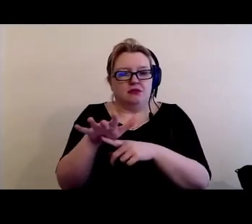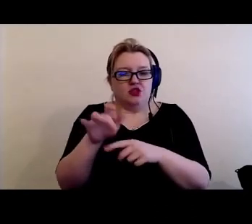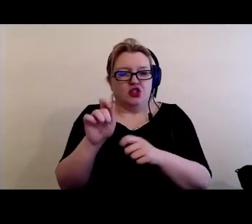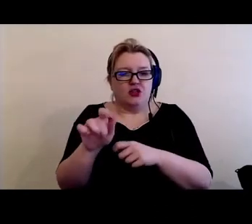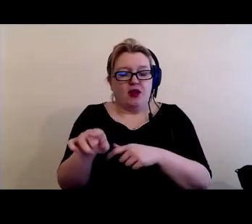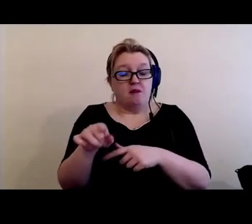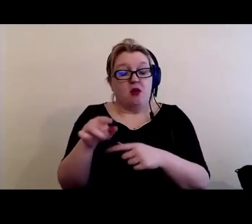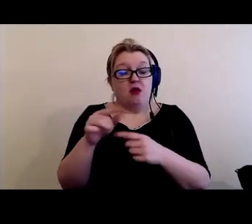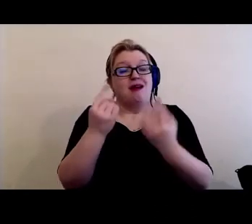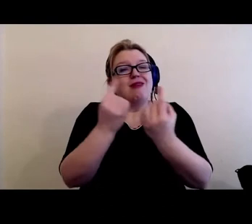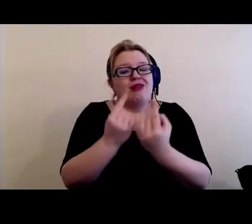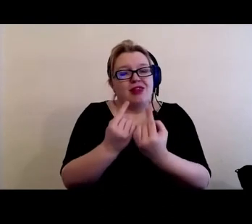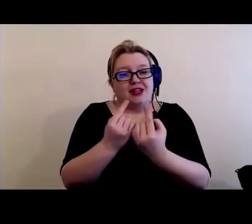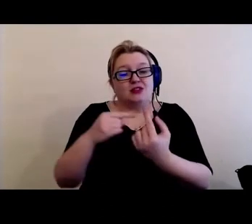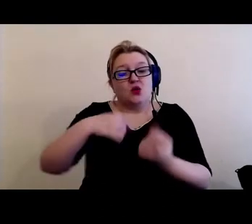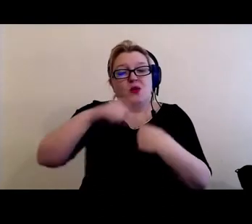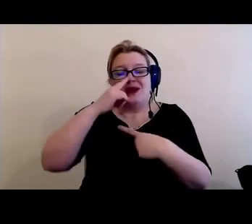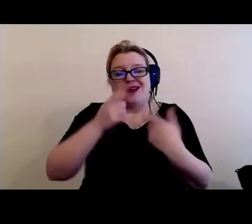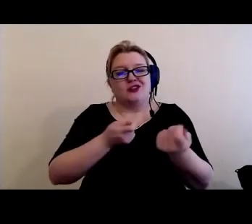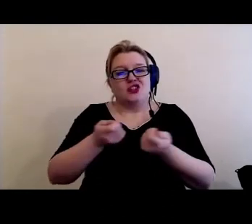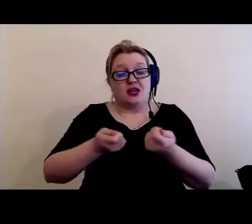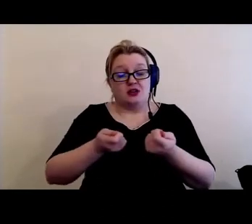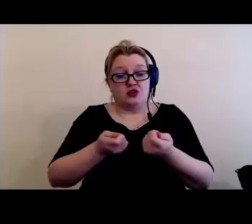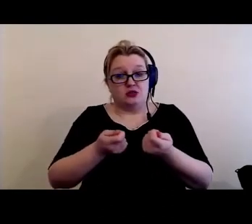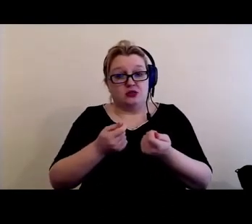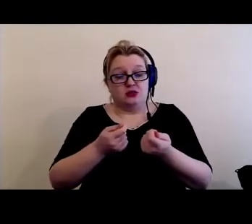control on the pastoral side of, are we being the best employer we